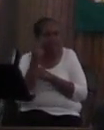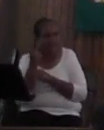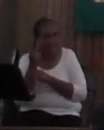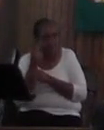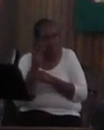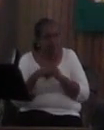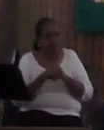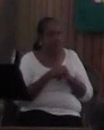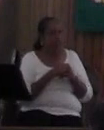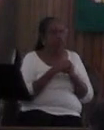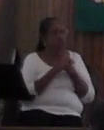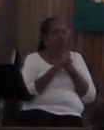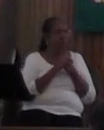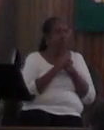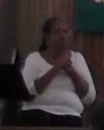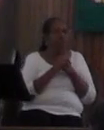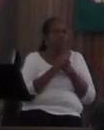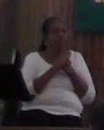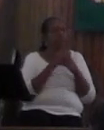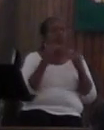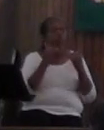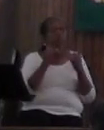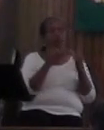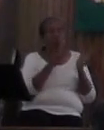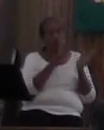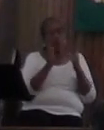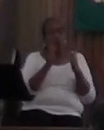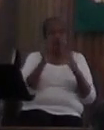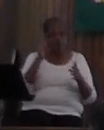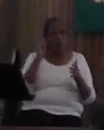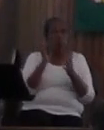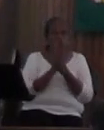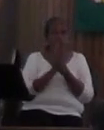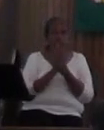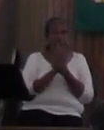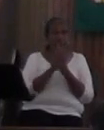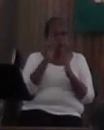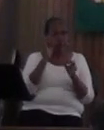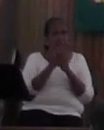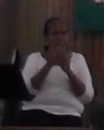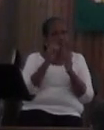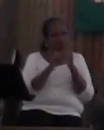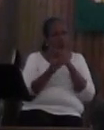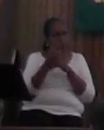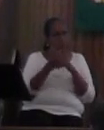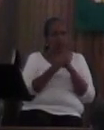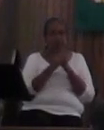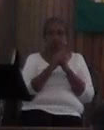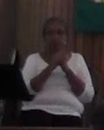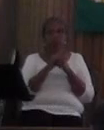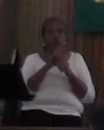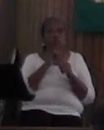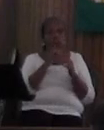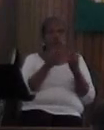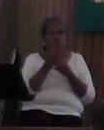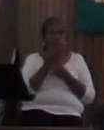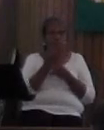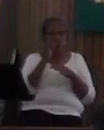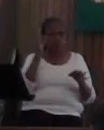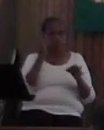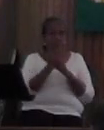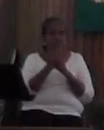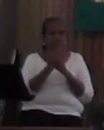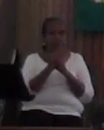Now we move to the witness of faith. And that's verse 2. Indeed, by faith,